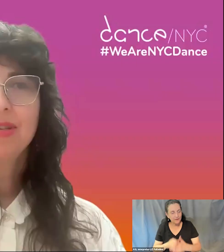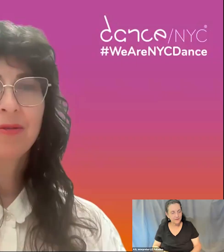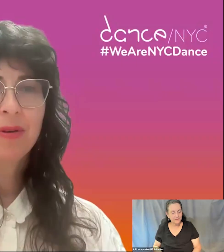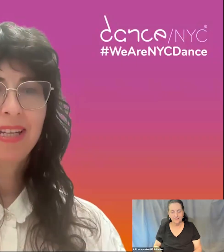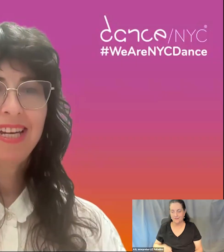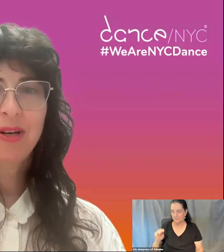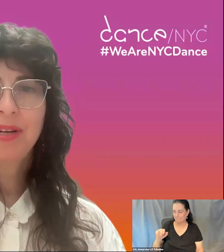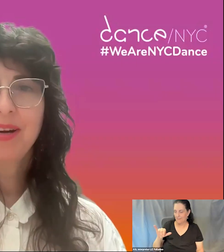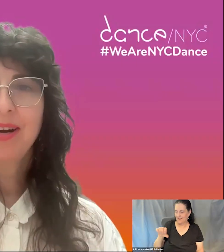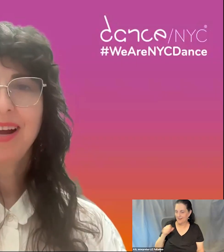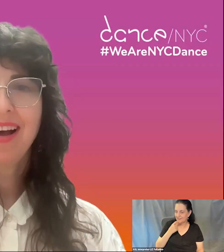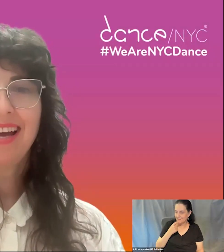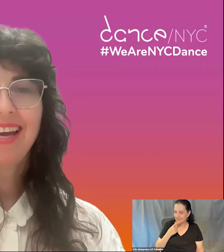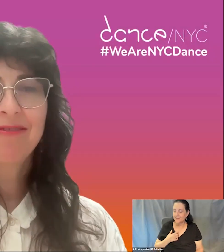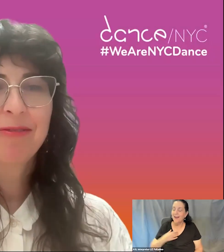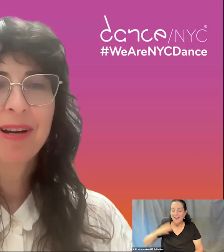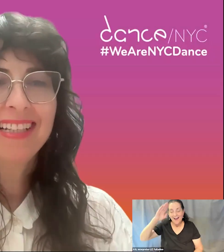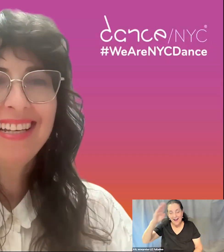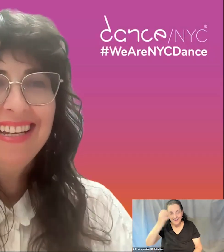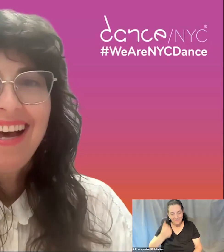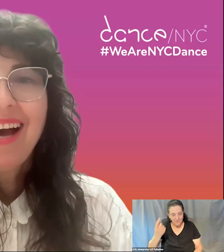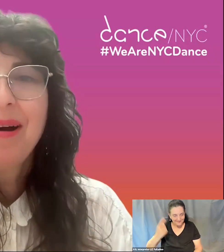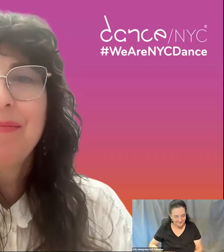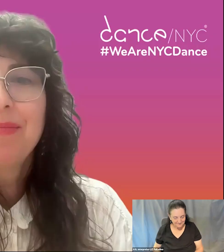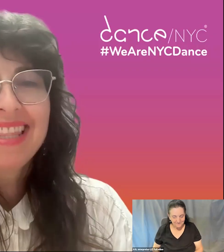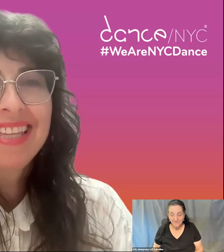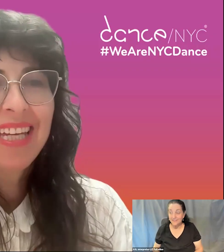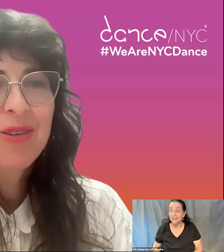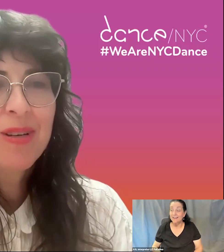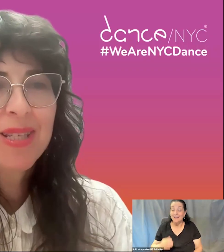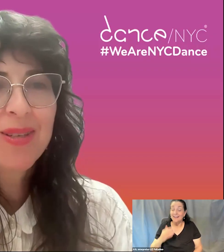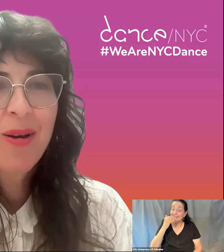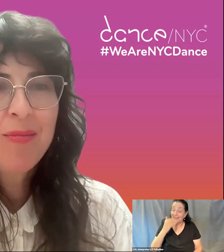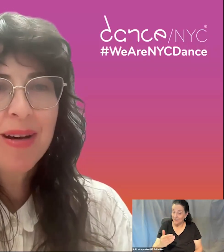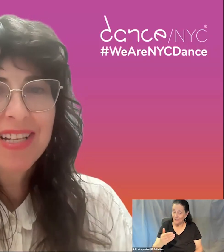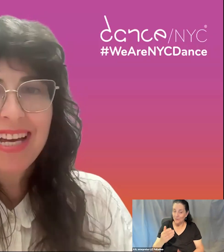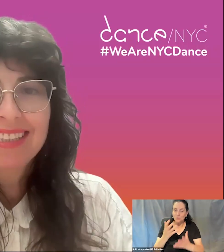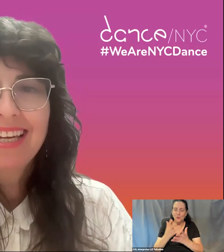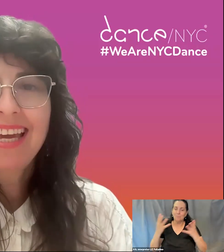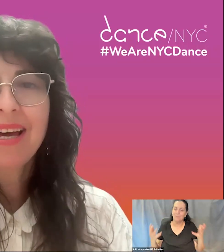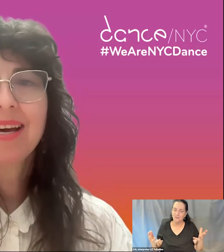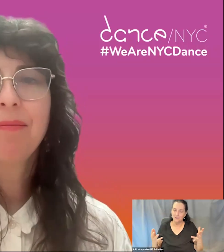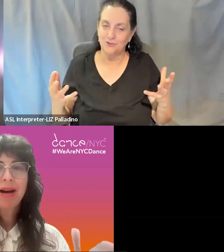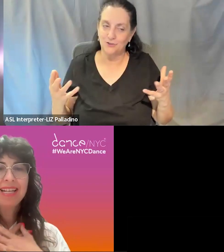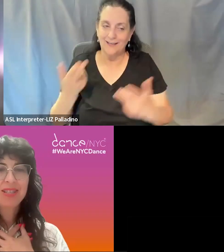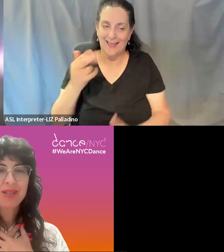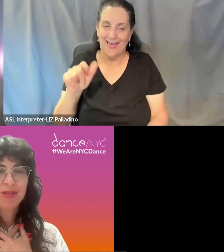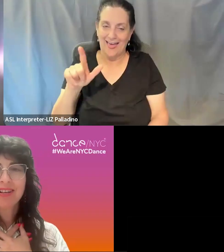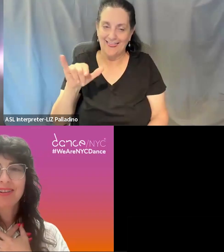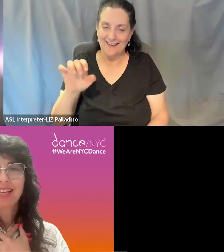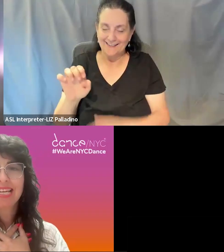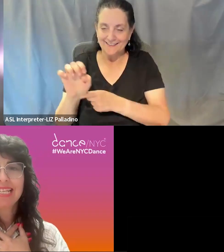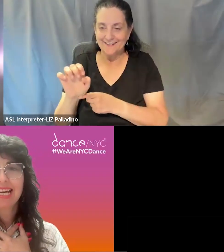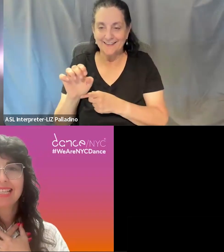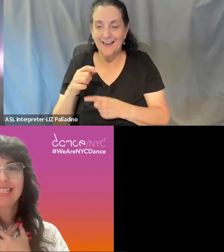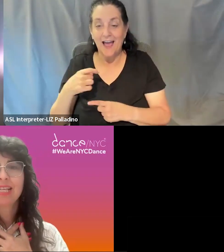I'm just going to wait. Here we are. Hi, everyone. Thank you so much, Hallie. Maya Seuss